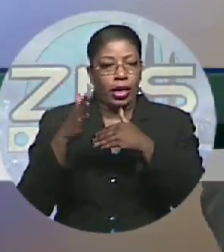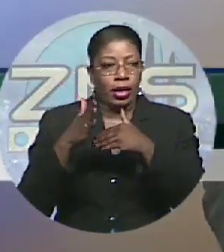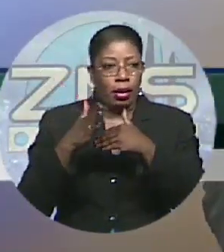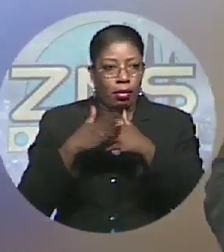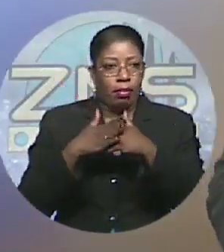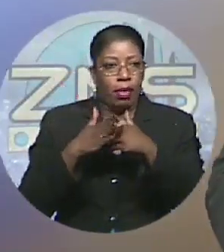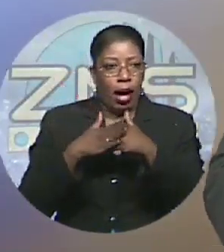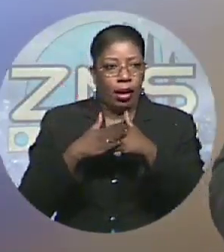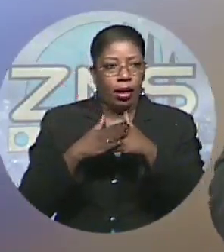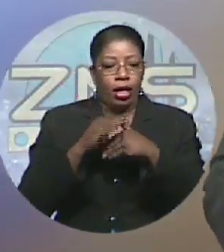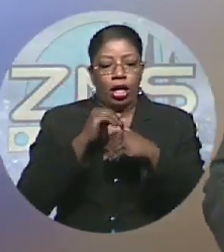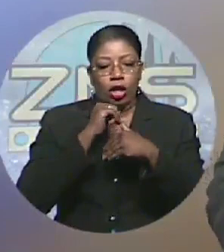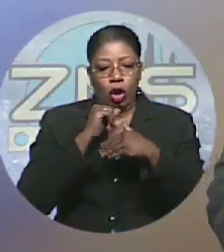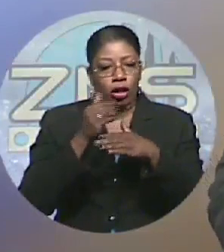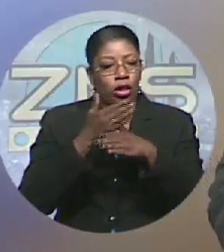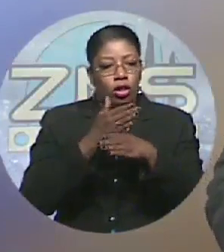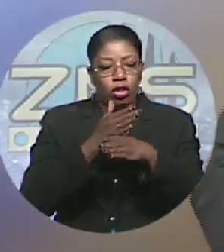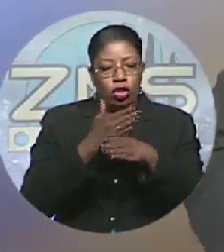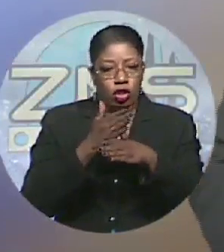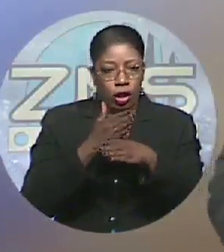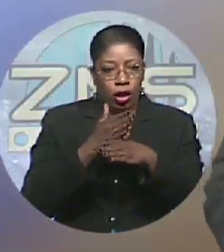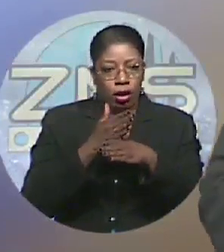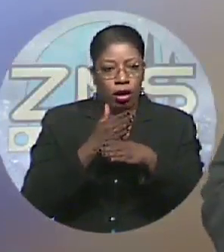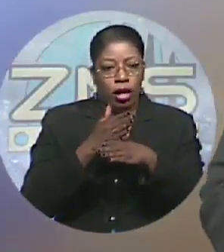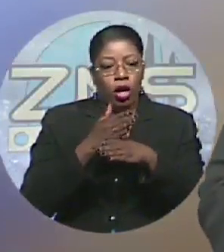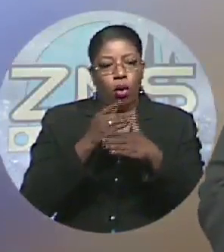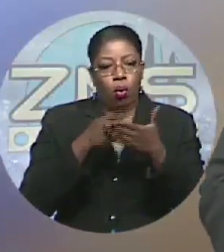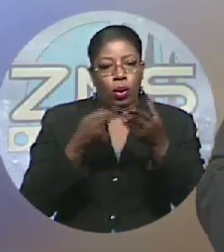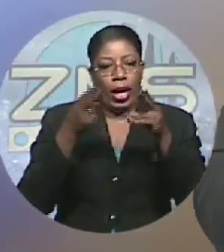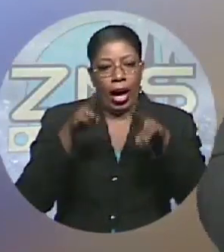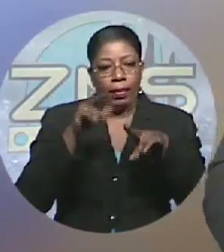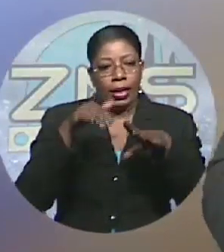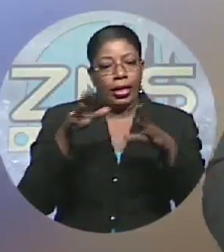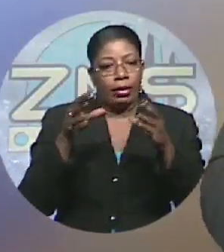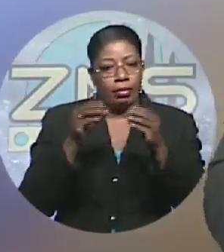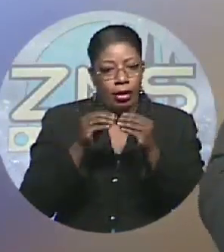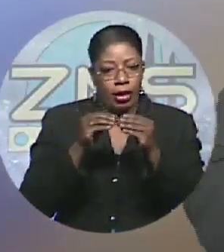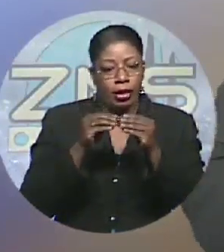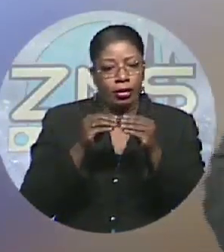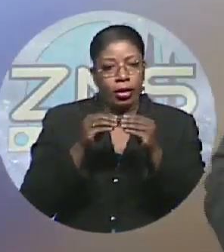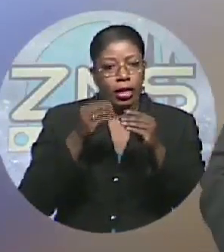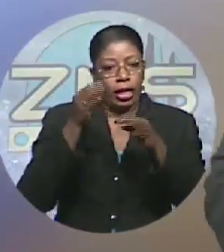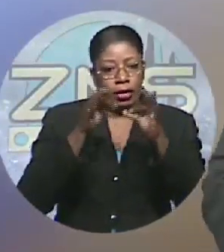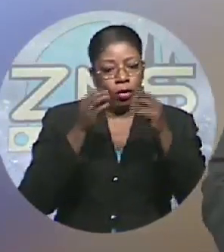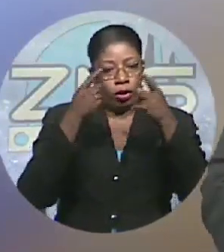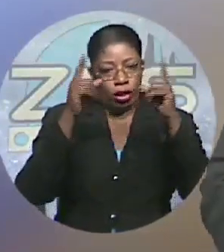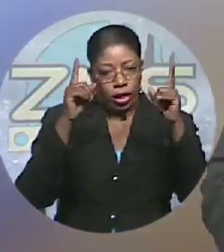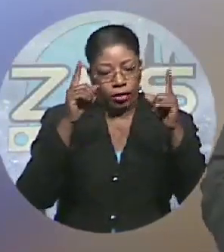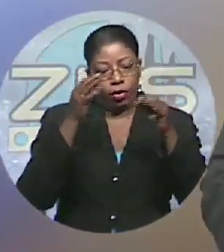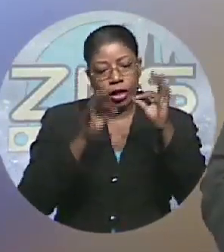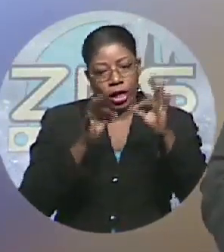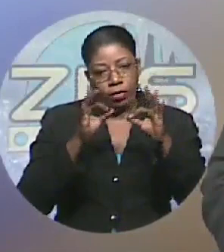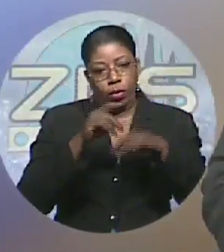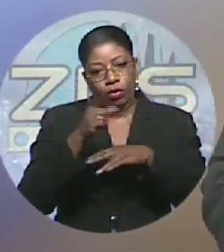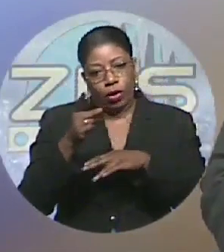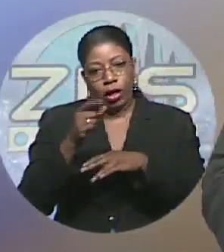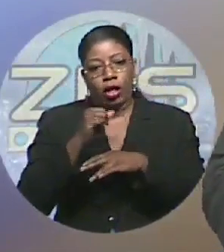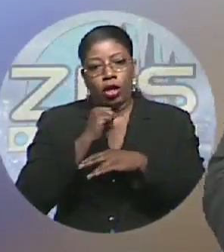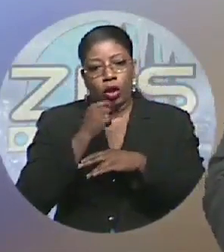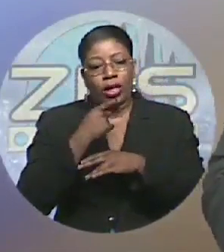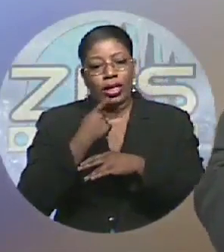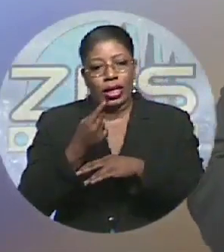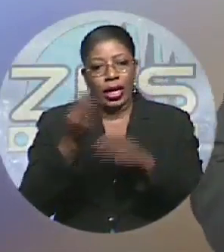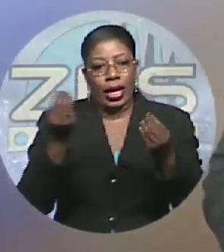those meetings went and did not want to address rumors that the talks failed. However, he said there may be an update or an address from Prime Minister Christie